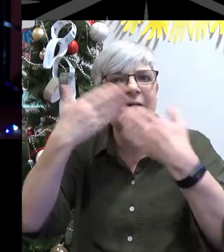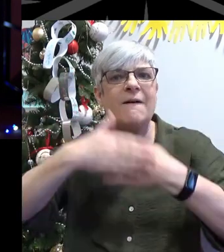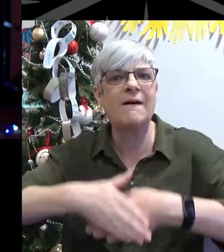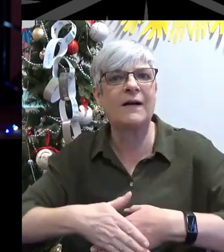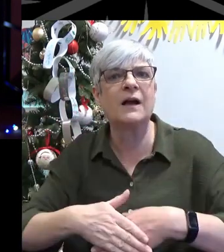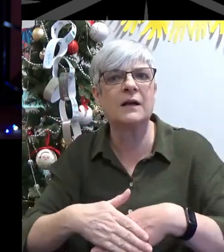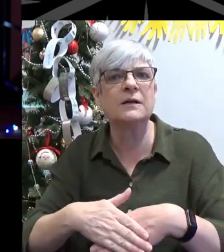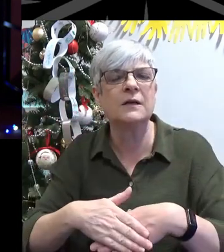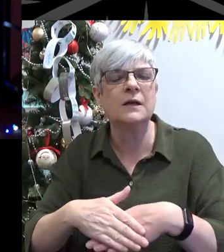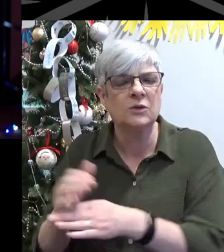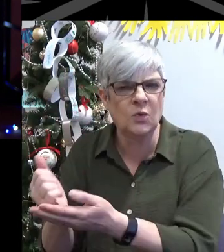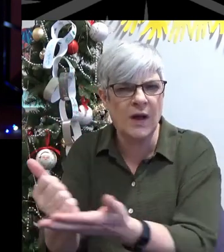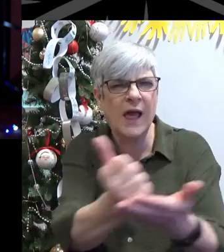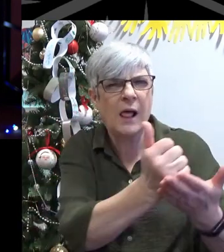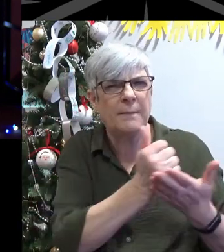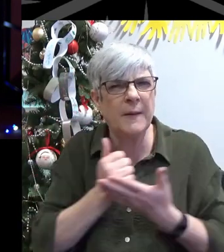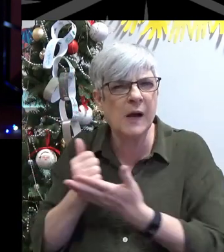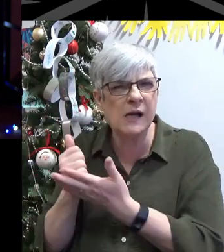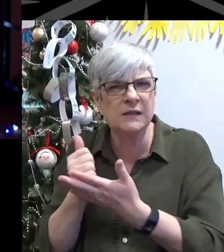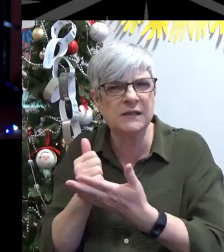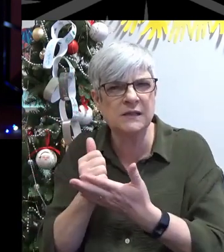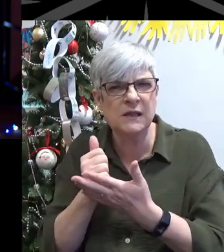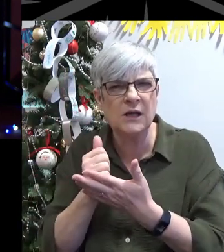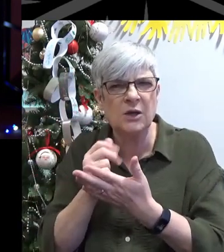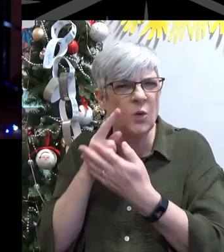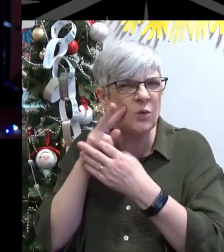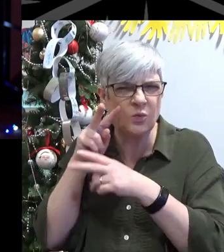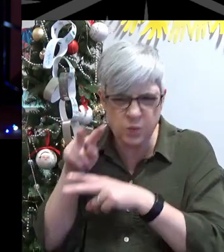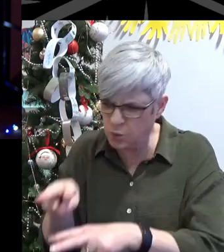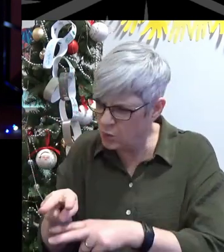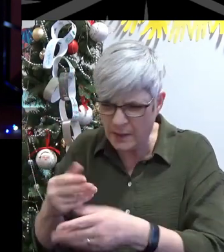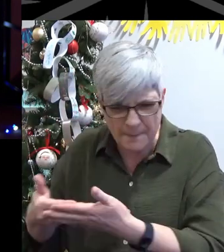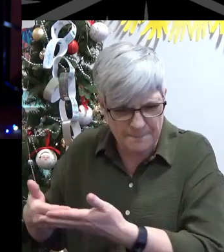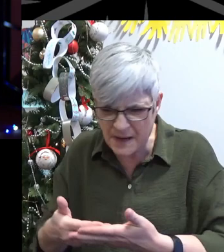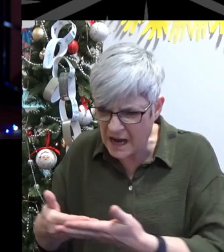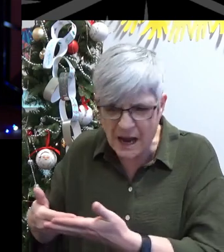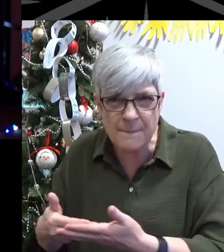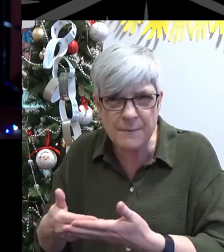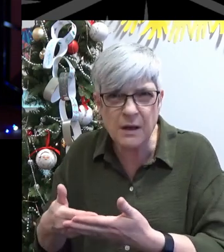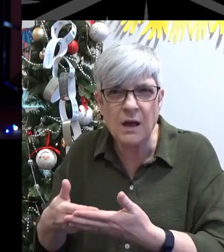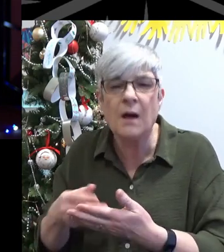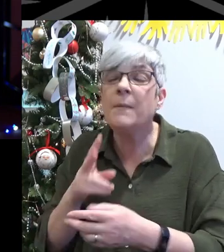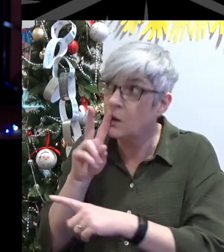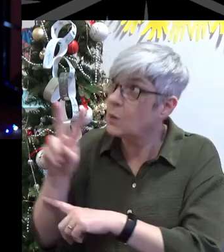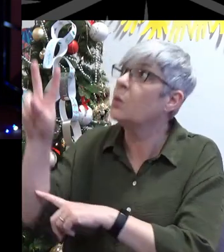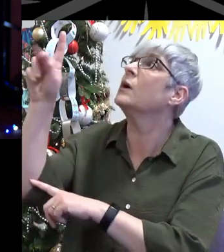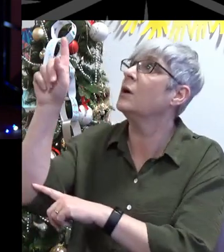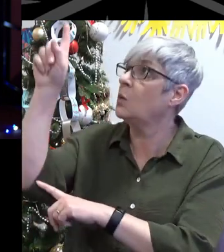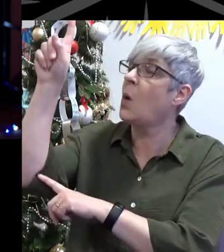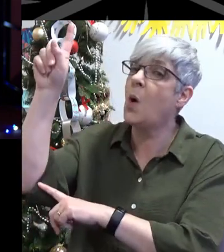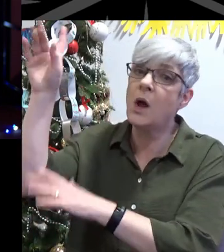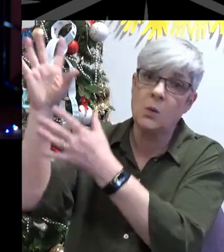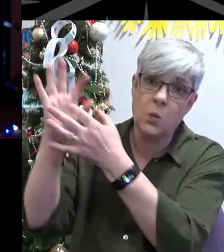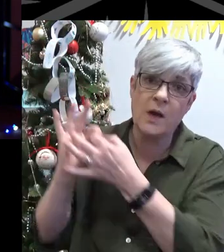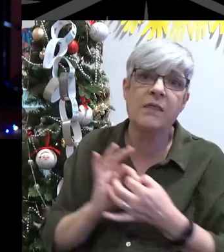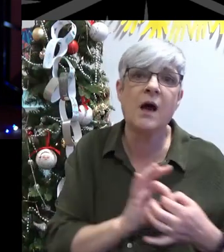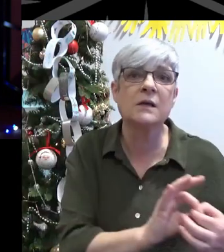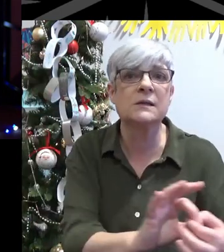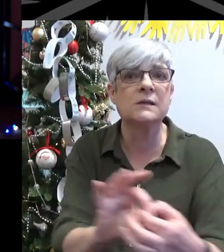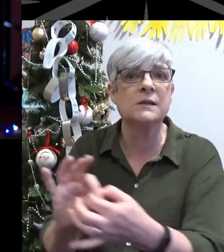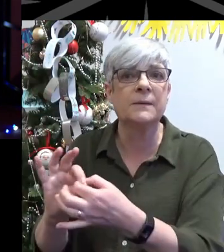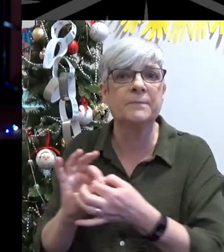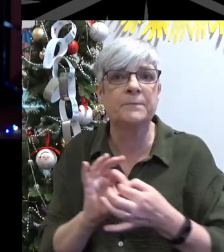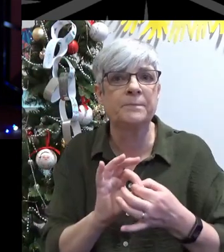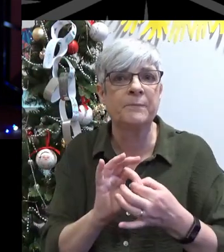And so help us to see beyond the babe to God with us. Help us to